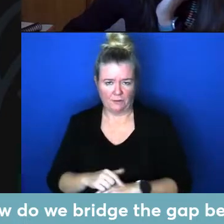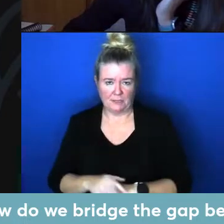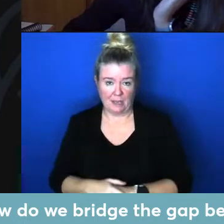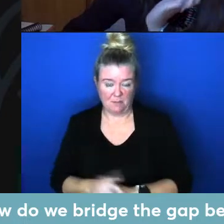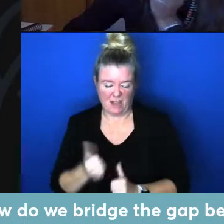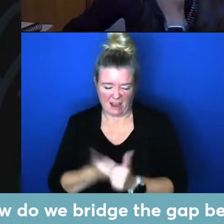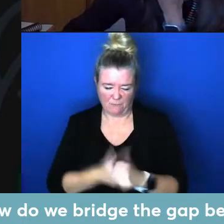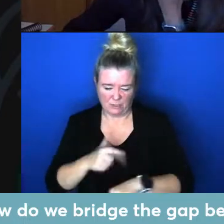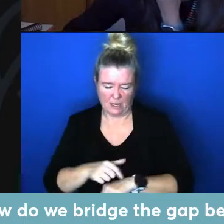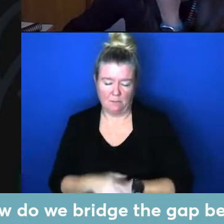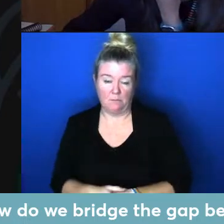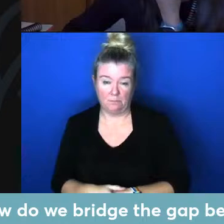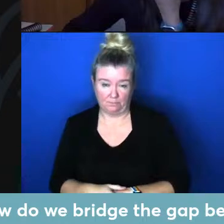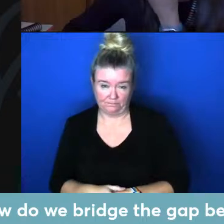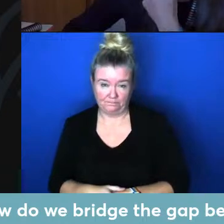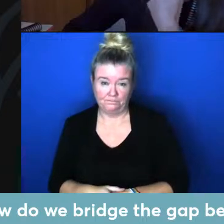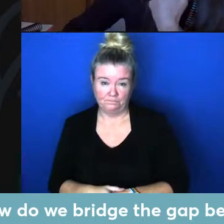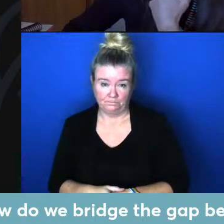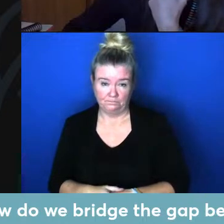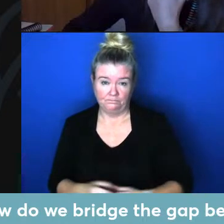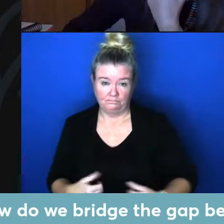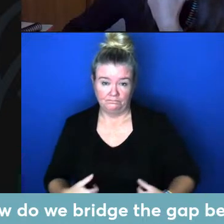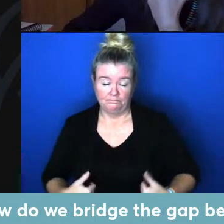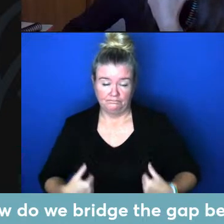every time.